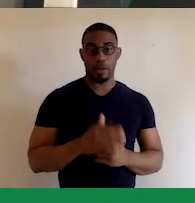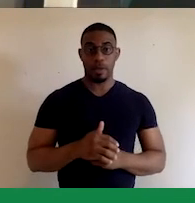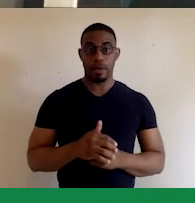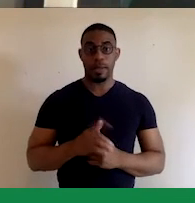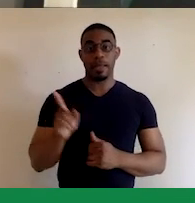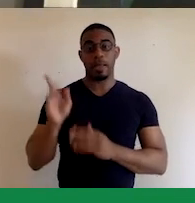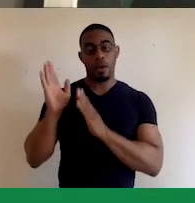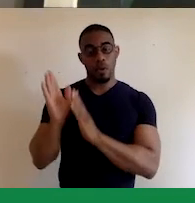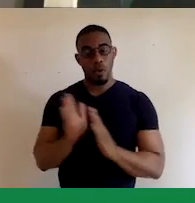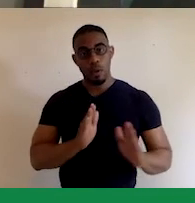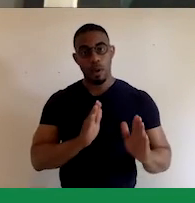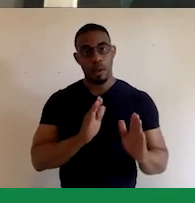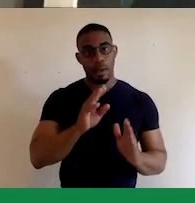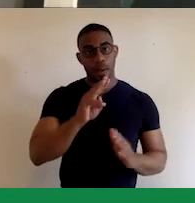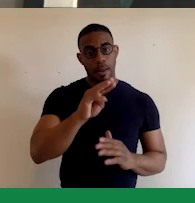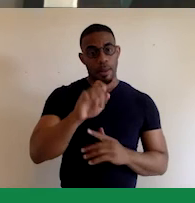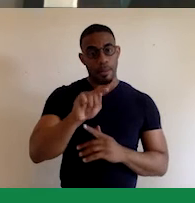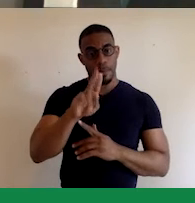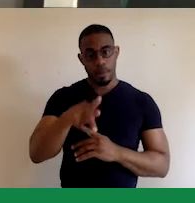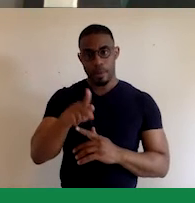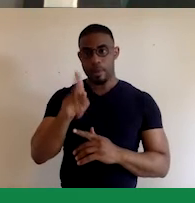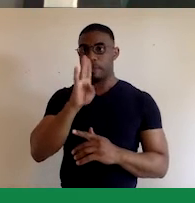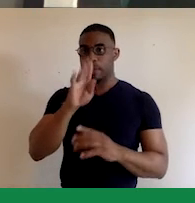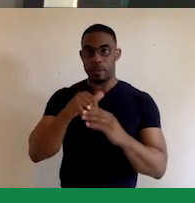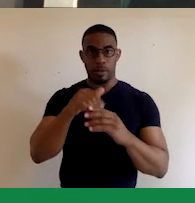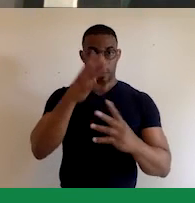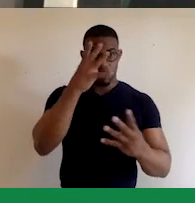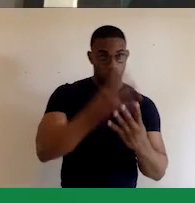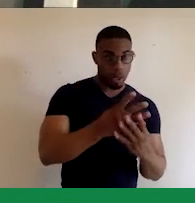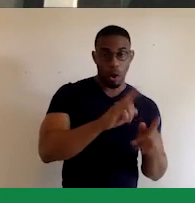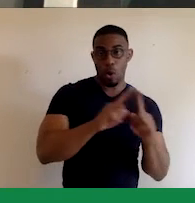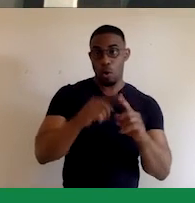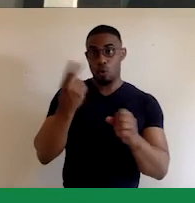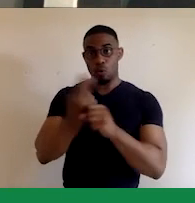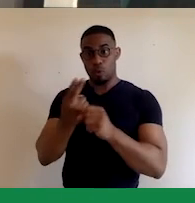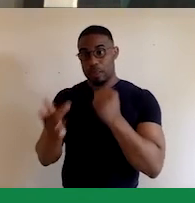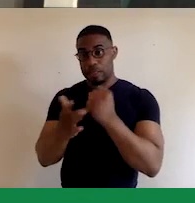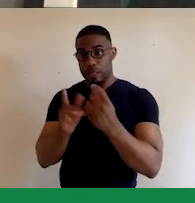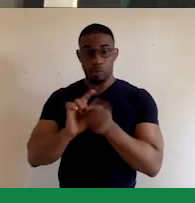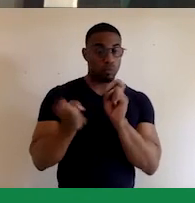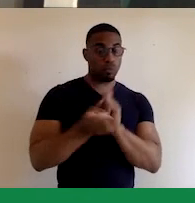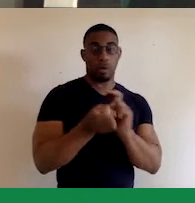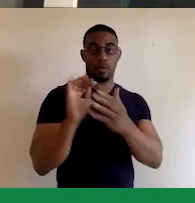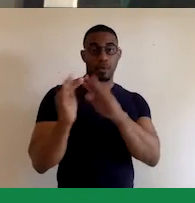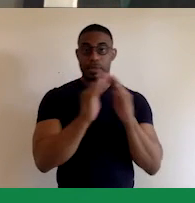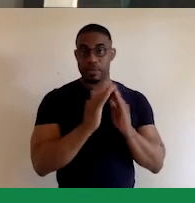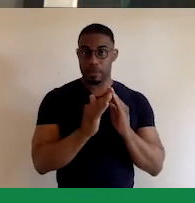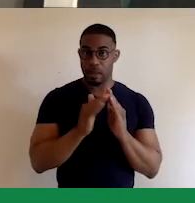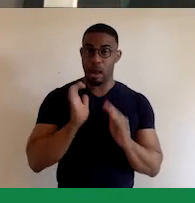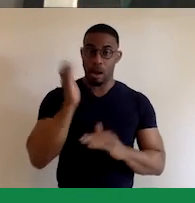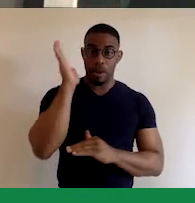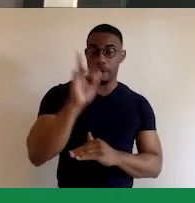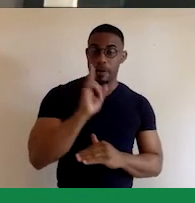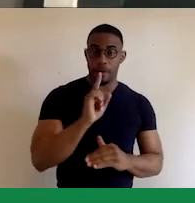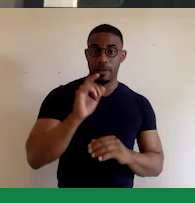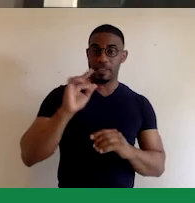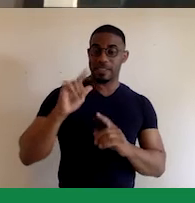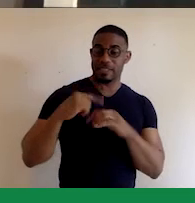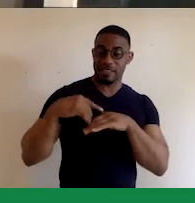He organizes meetups, he speaks in prison, and he's using tech to transform cities. Our speaker has